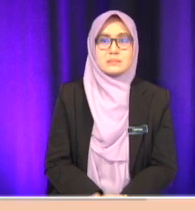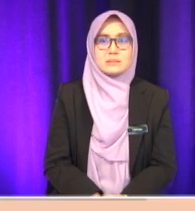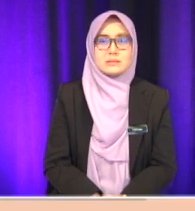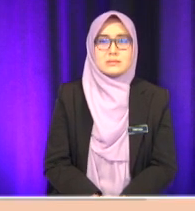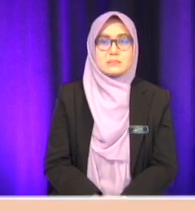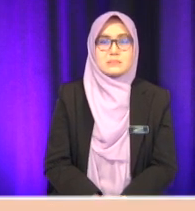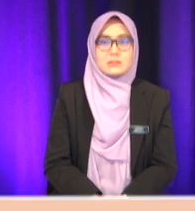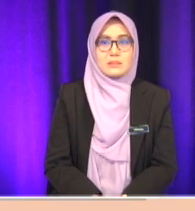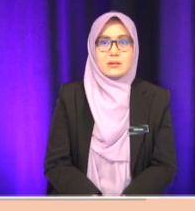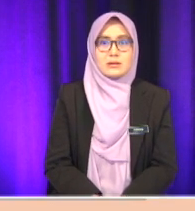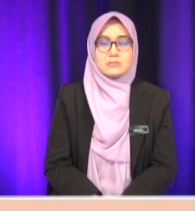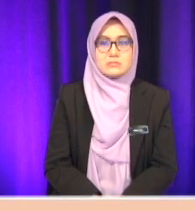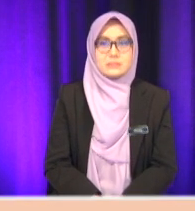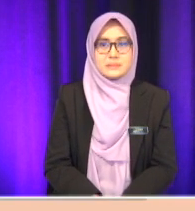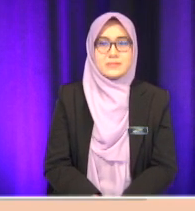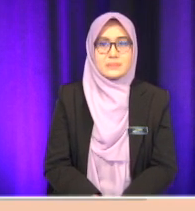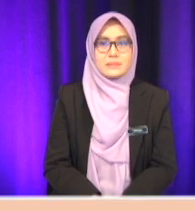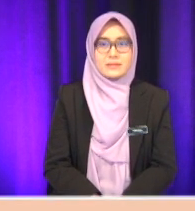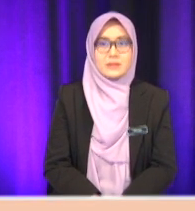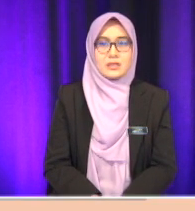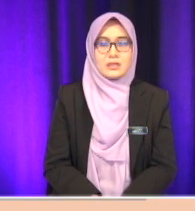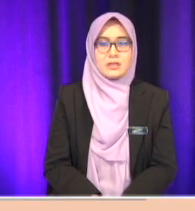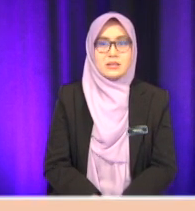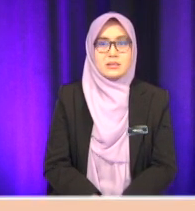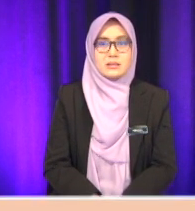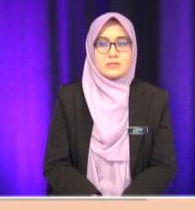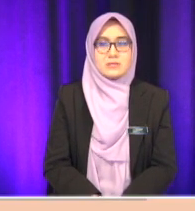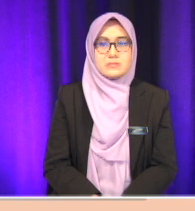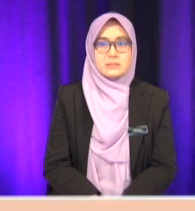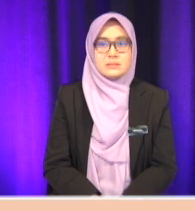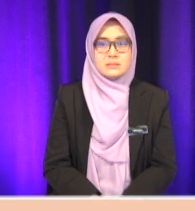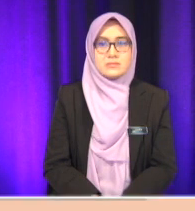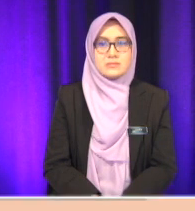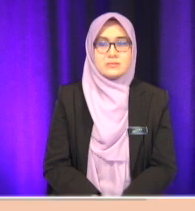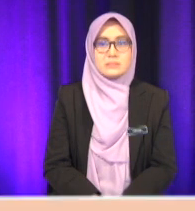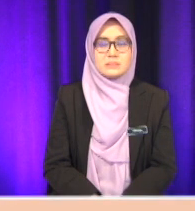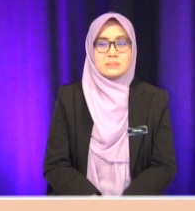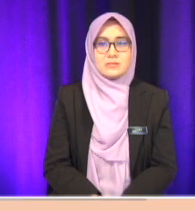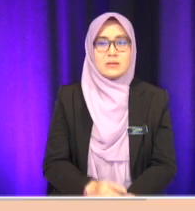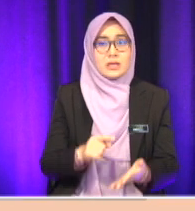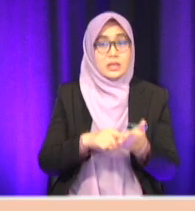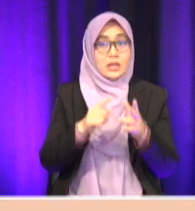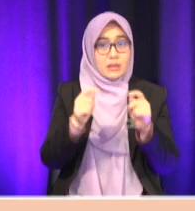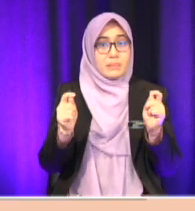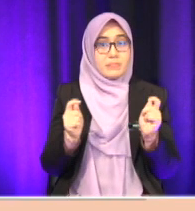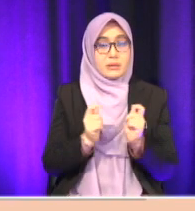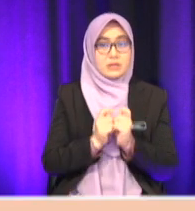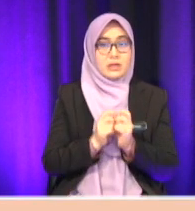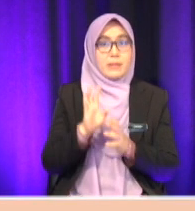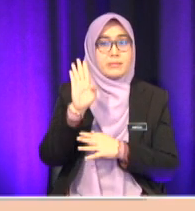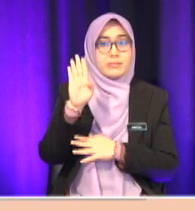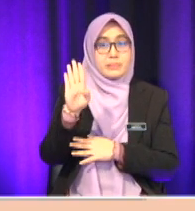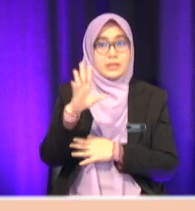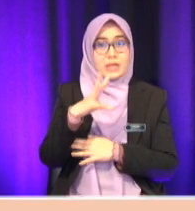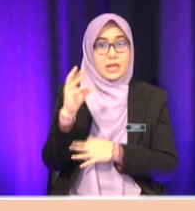know this is a place, right? Yes. Place. So, in which B and D talking about